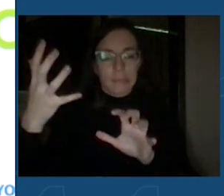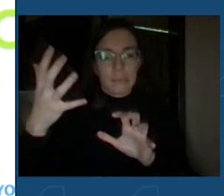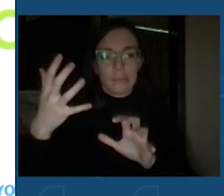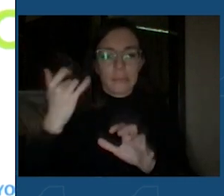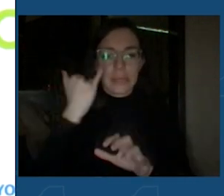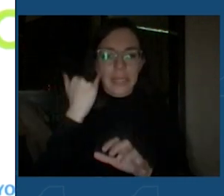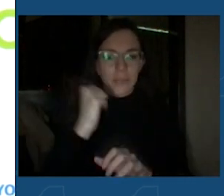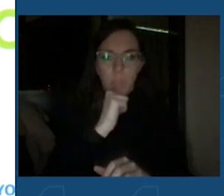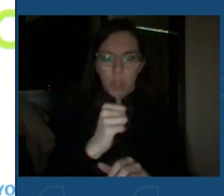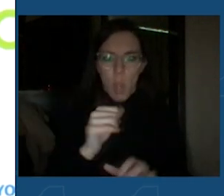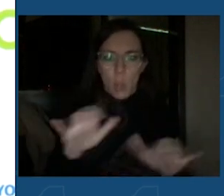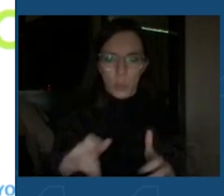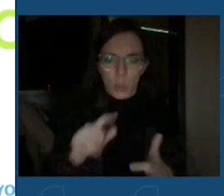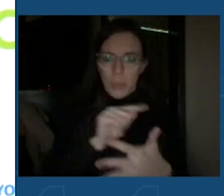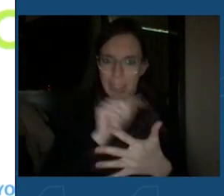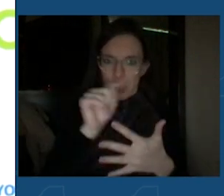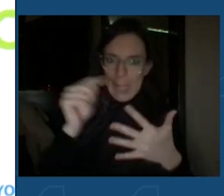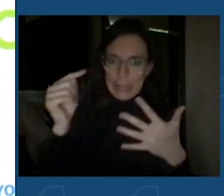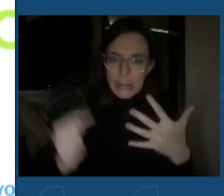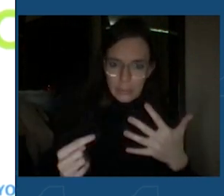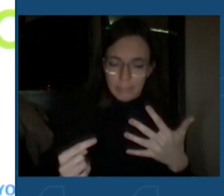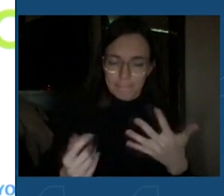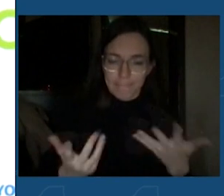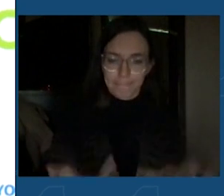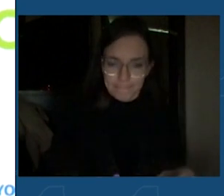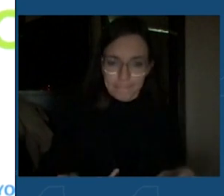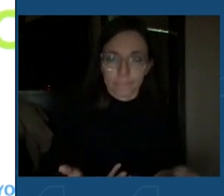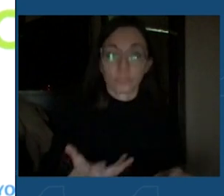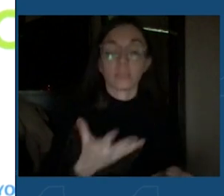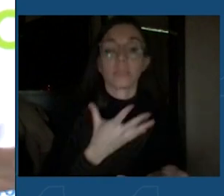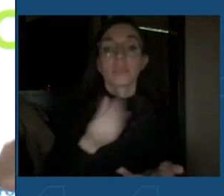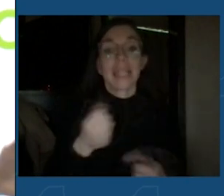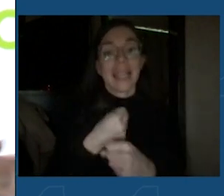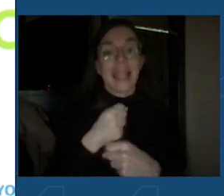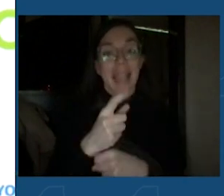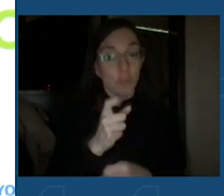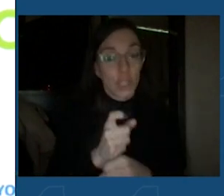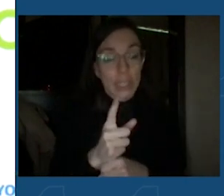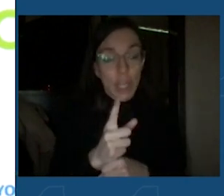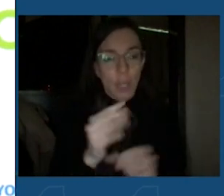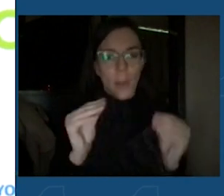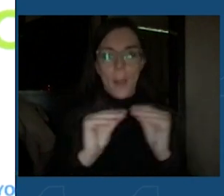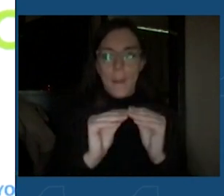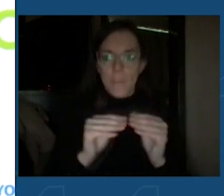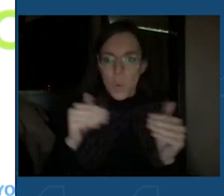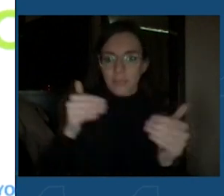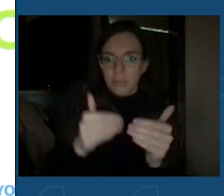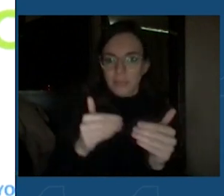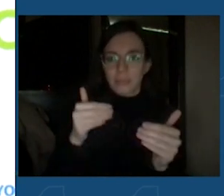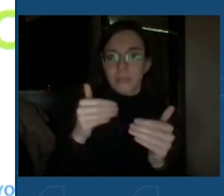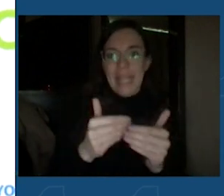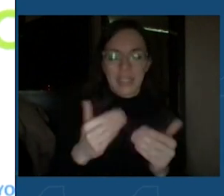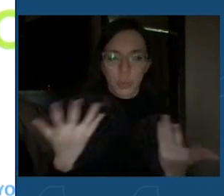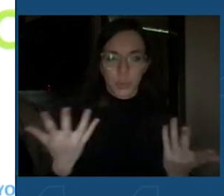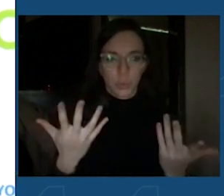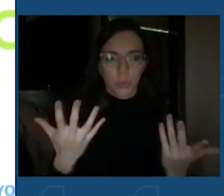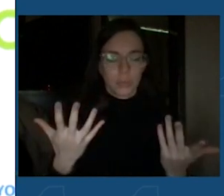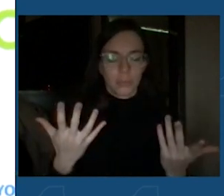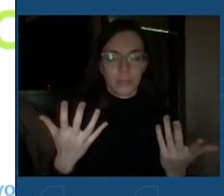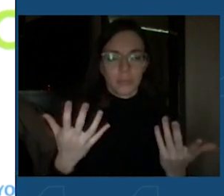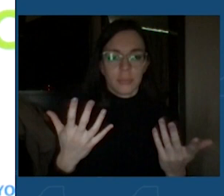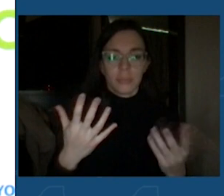do X, Y, Z. And every year, the closer we get to D-Day, the